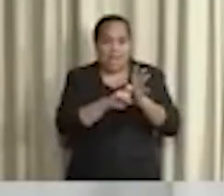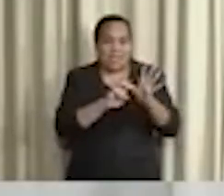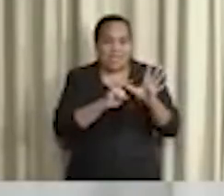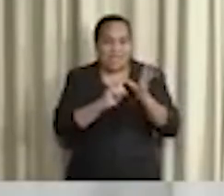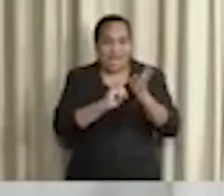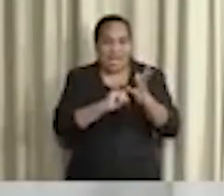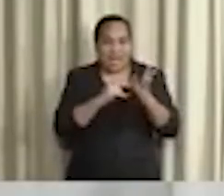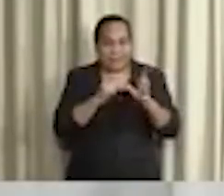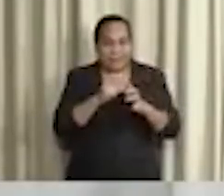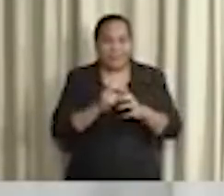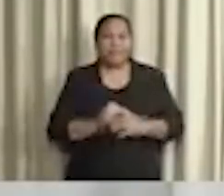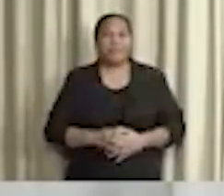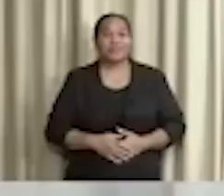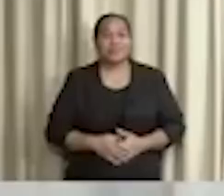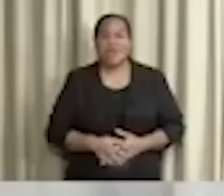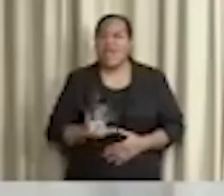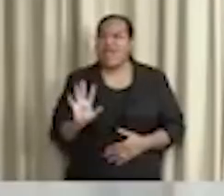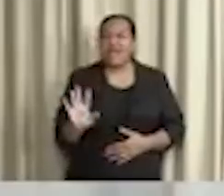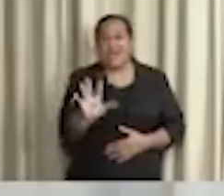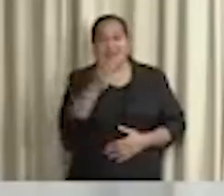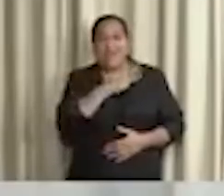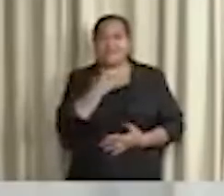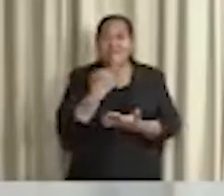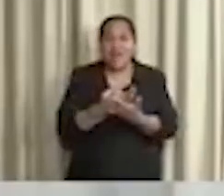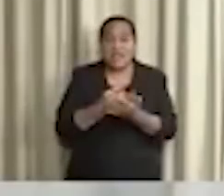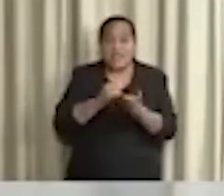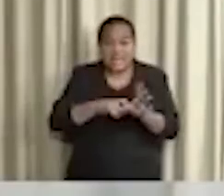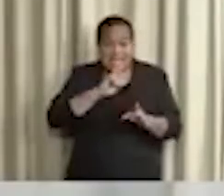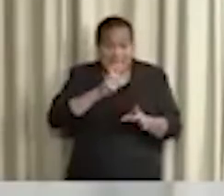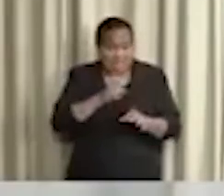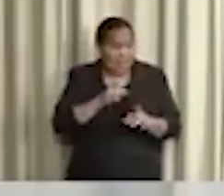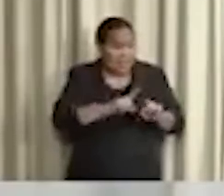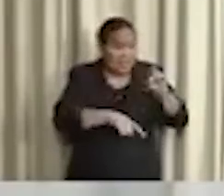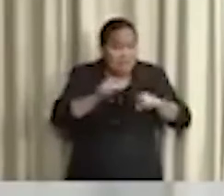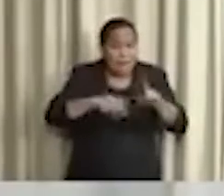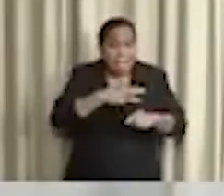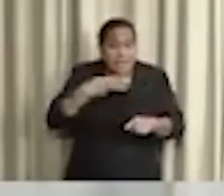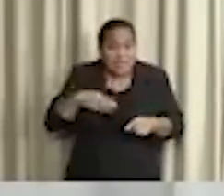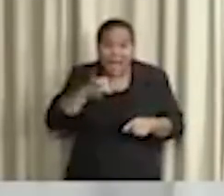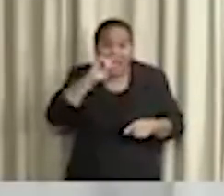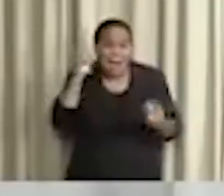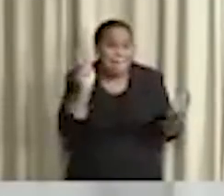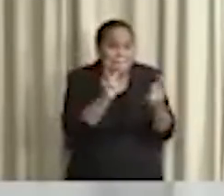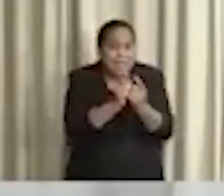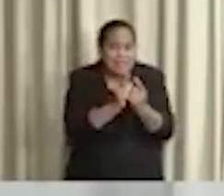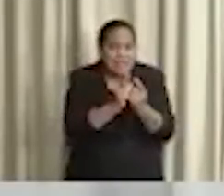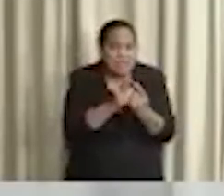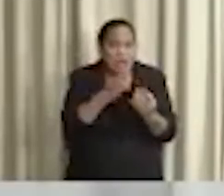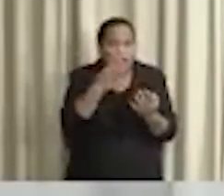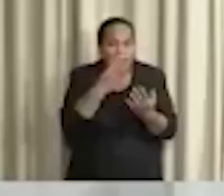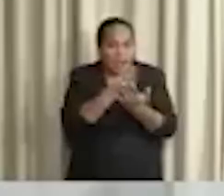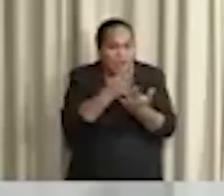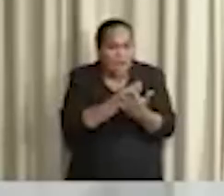In any financial year, if ministries are unable to meet unbudgeted or